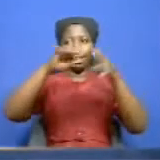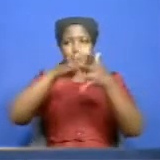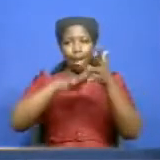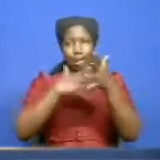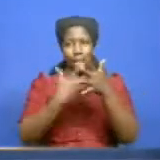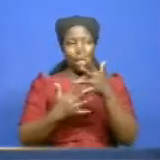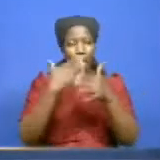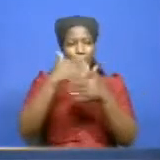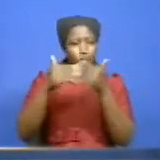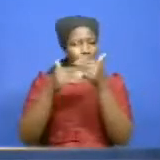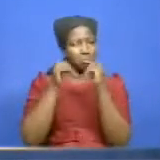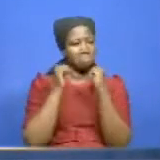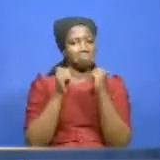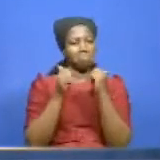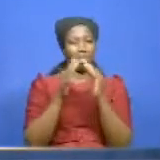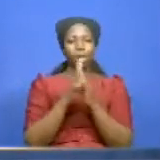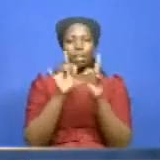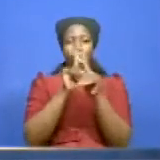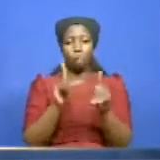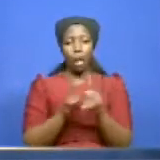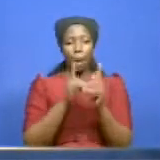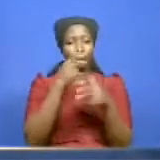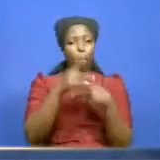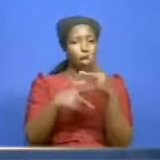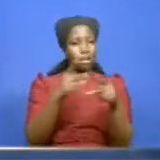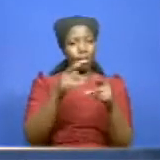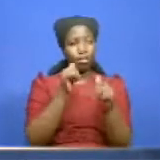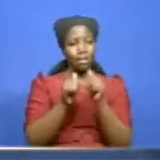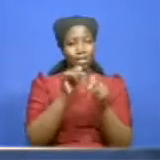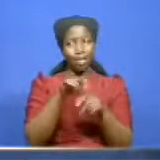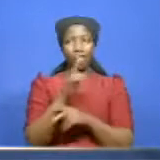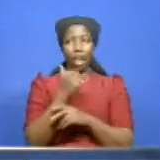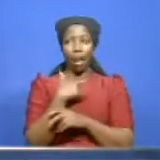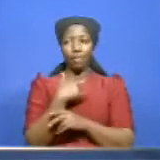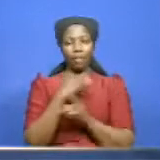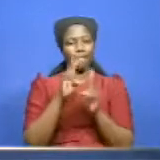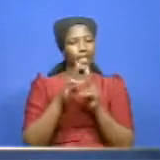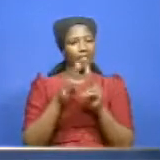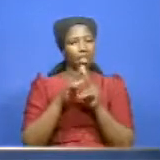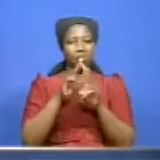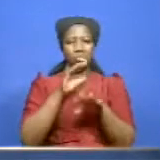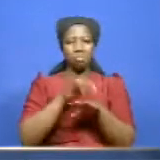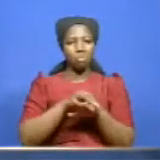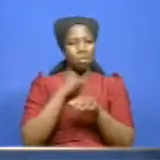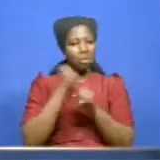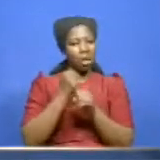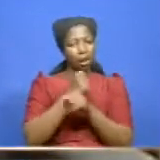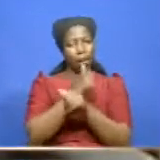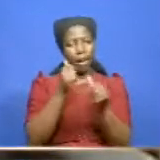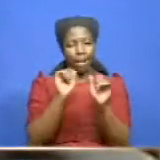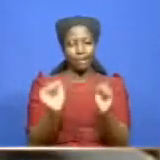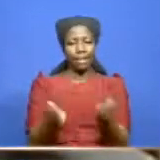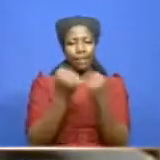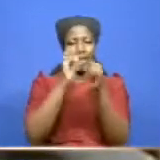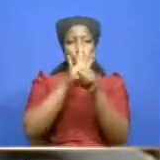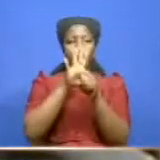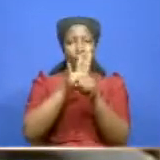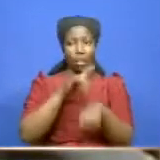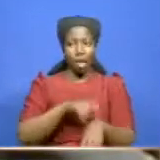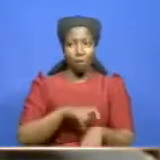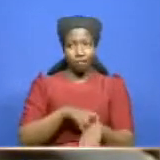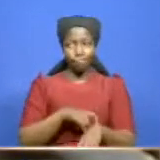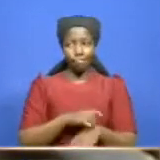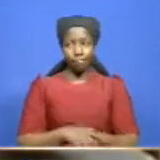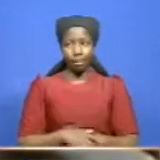concrete superstructure, and the process that it comes with it, it's very efficient, and it saves a lot of time.